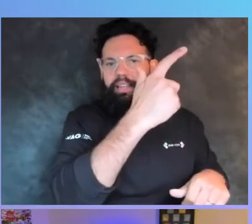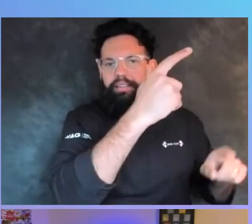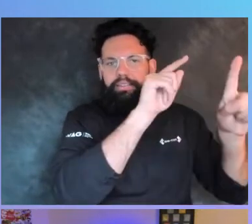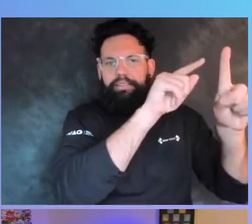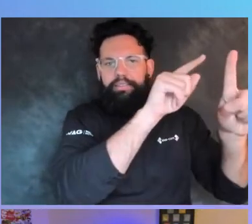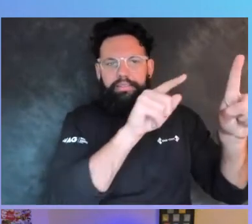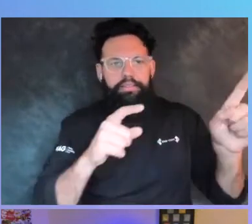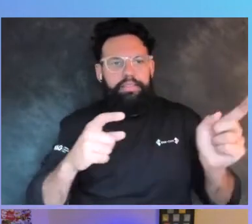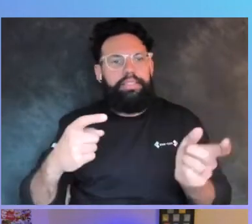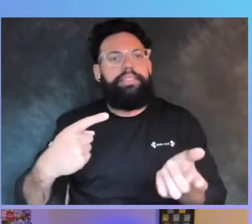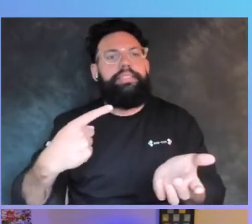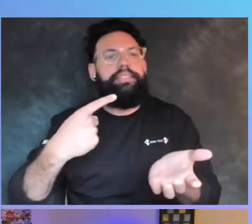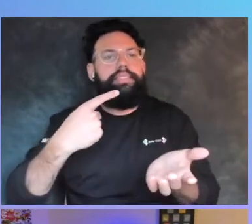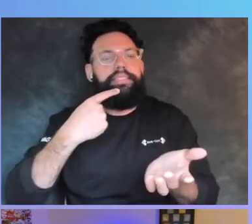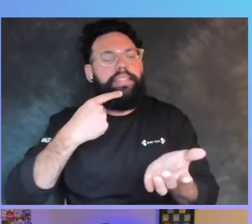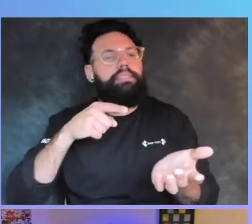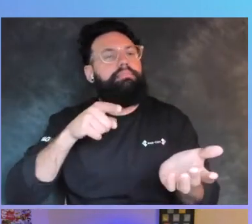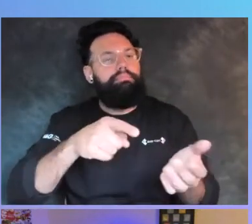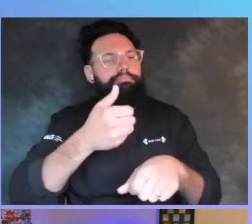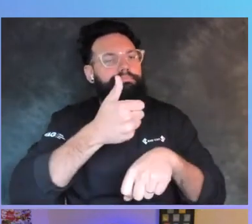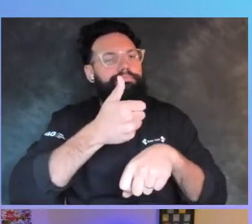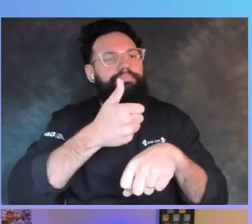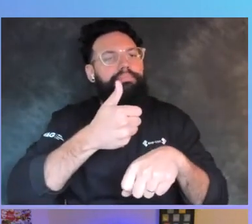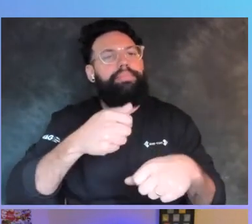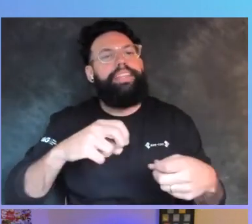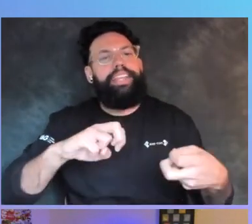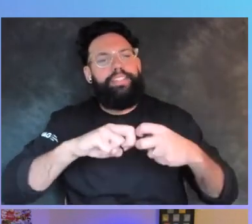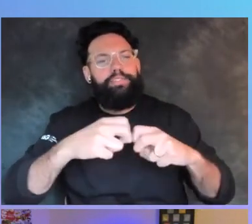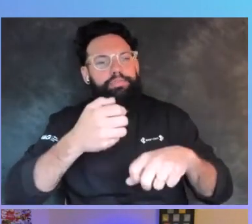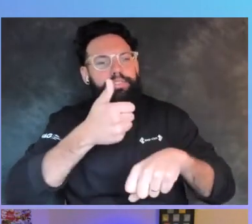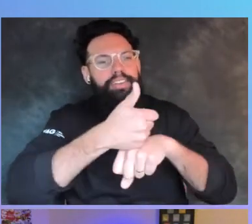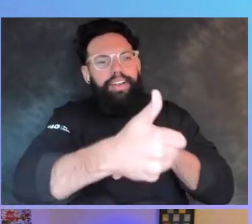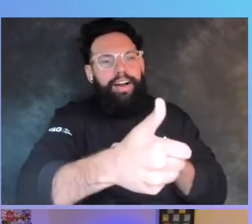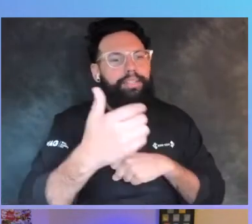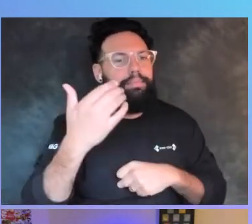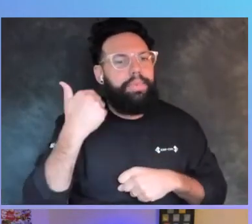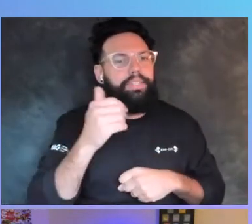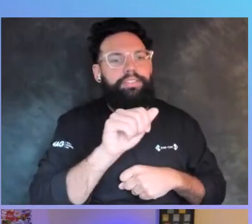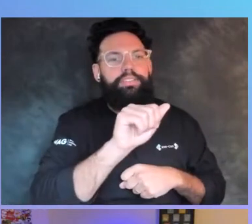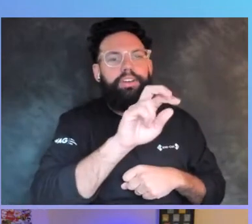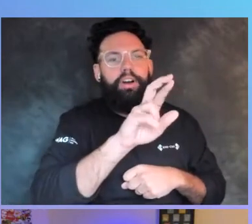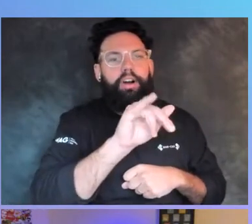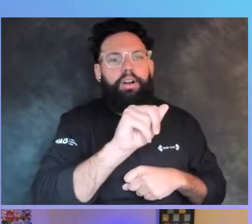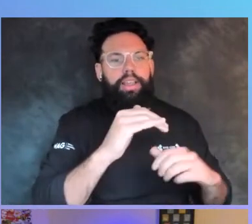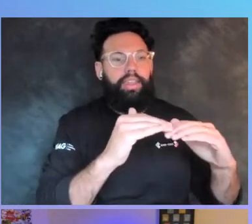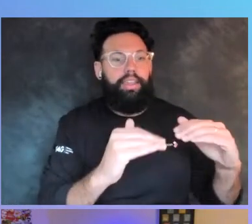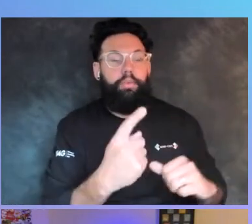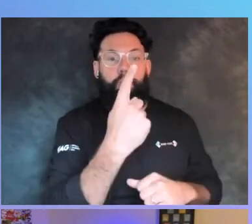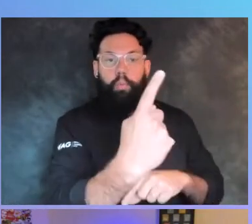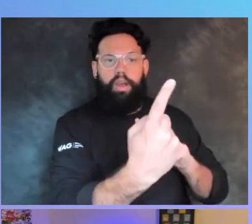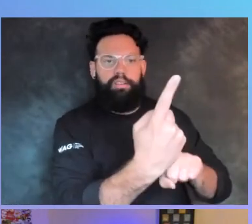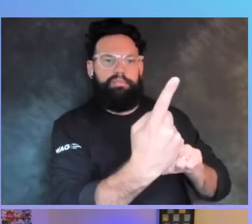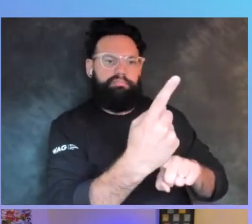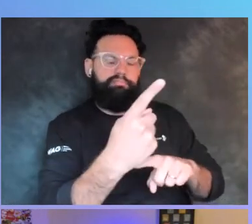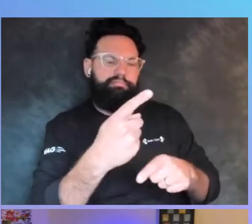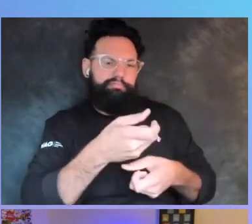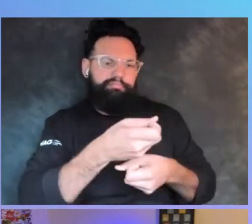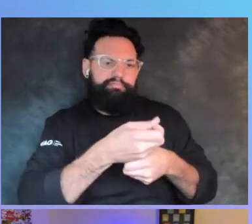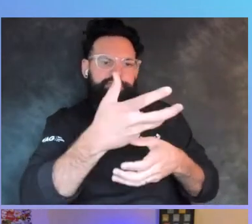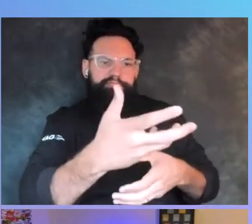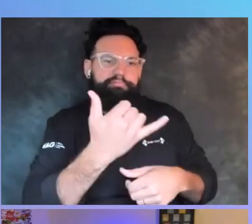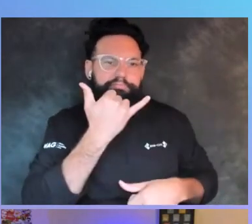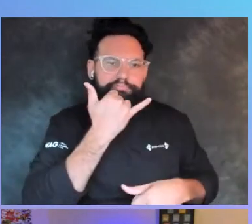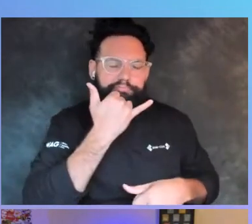on a paragraph tag. Next, it lists out all the different ways with various disabilities rely on these needed semantics. And